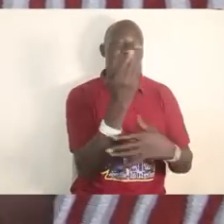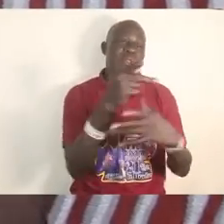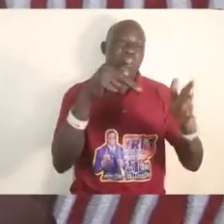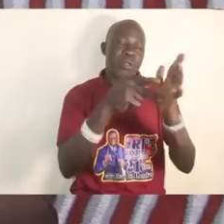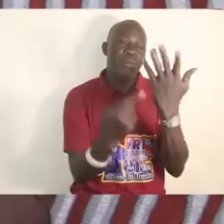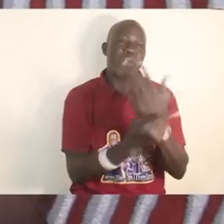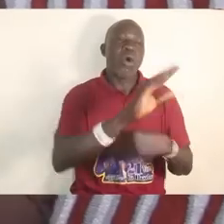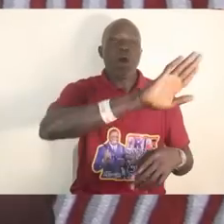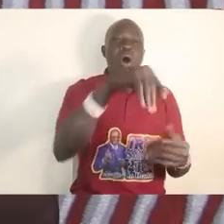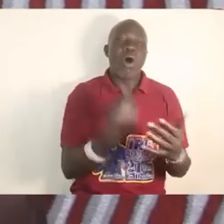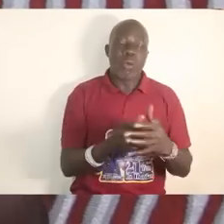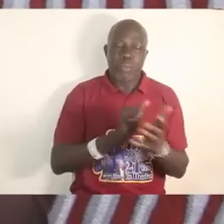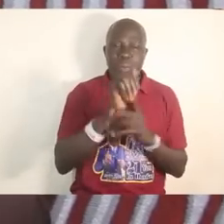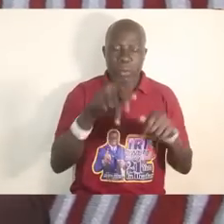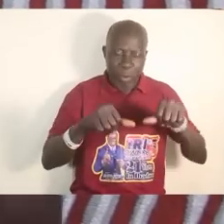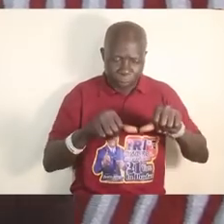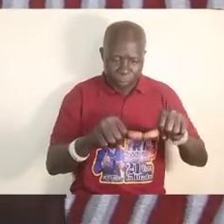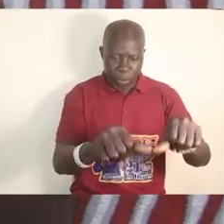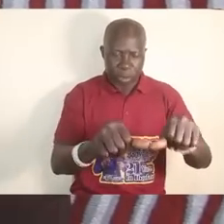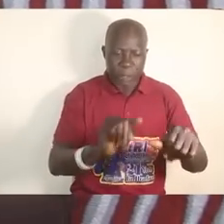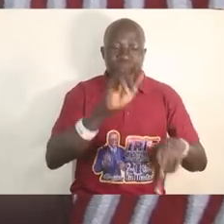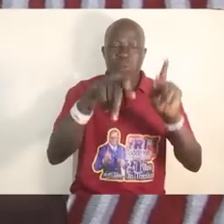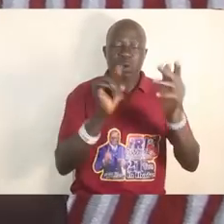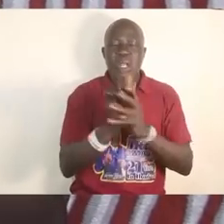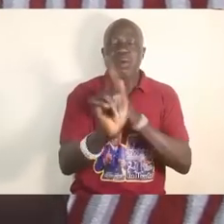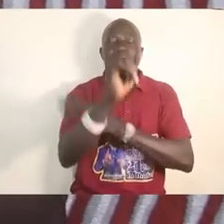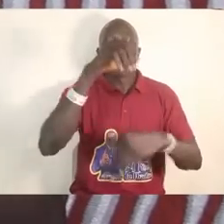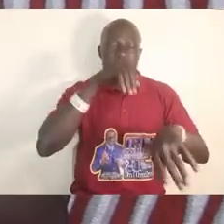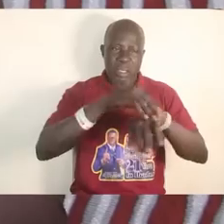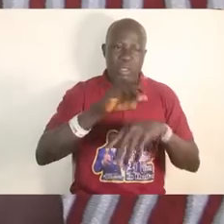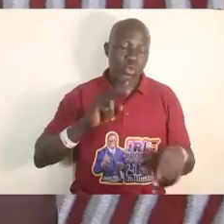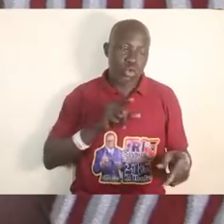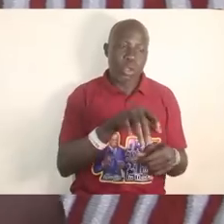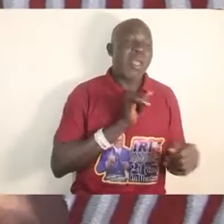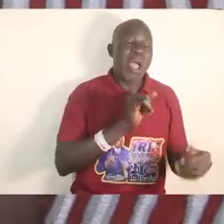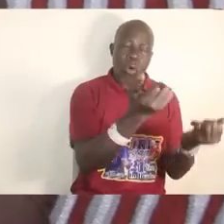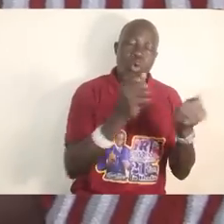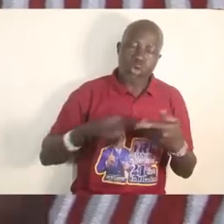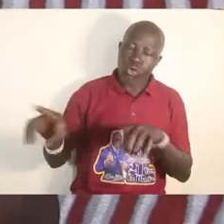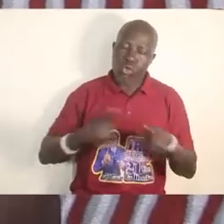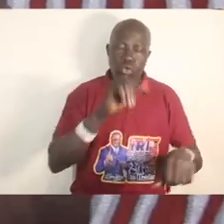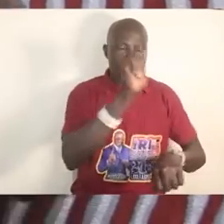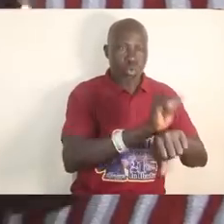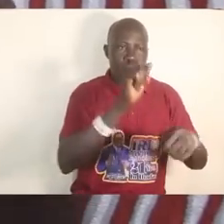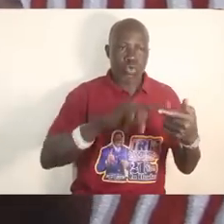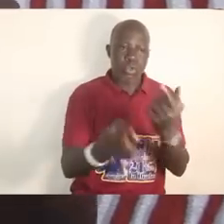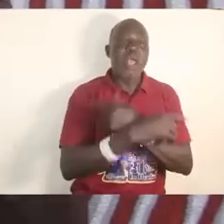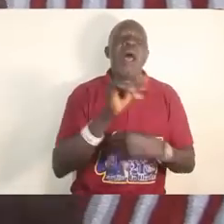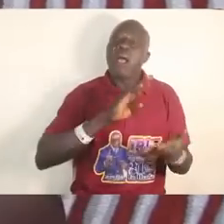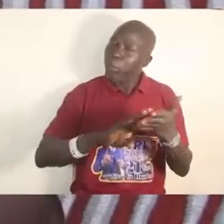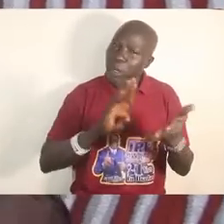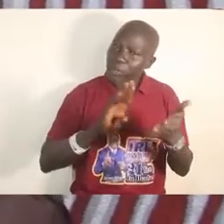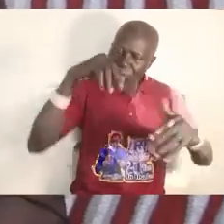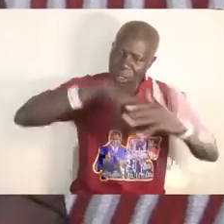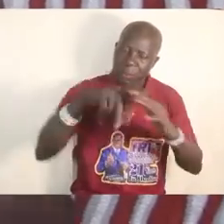gbogbo ẹ̀yin follow àṣìṣe bí ọba. All she people follow us. Ẹ̀yin tọ́lọ̀ ọ̀rọ̀ mi sí. Those of you that God has sent me to. Mo fẹ́ kó o ṣe iṣẹ́ ìlé mi. I want you to do this. Mo fi ọlọ́run bẹ̀ ọ́.